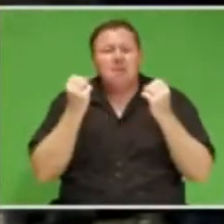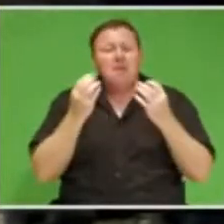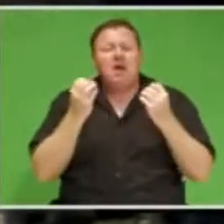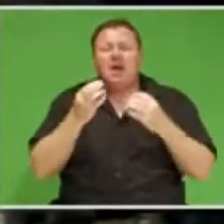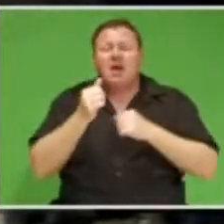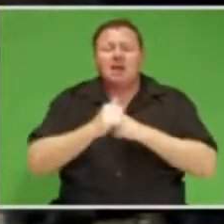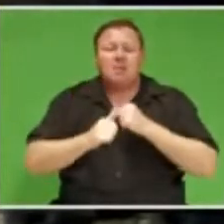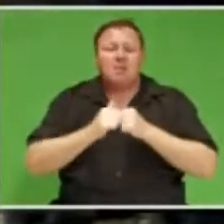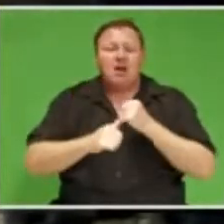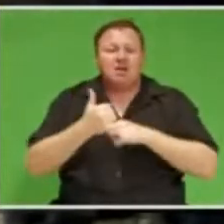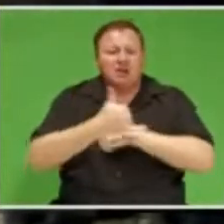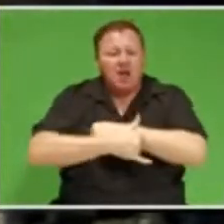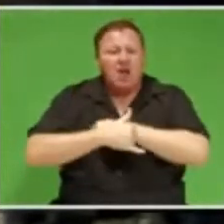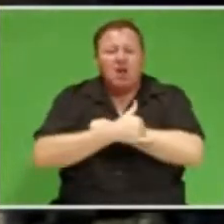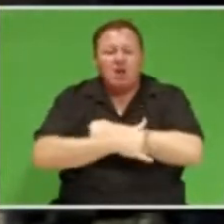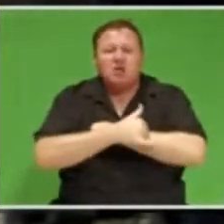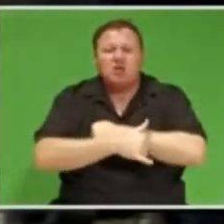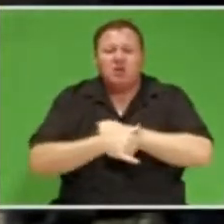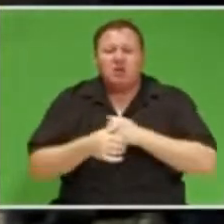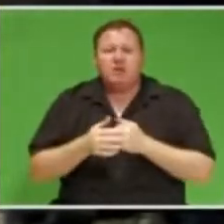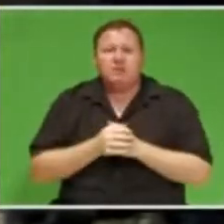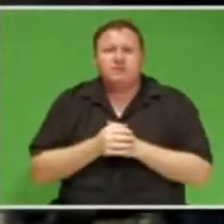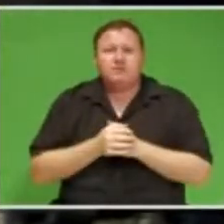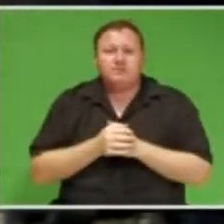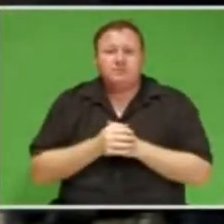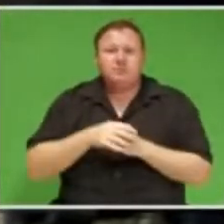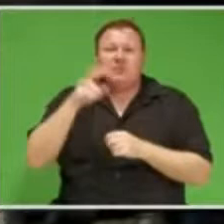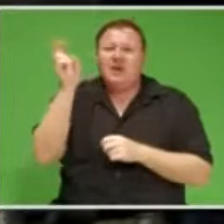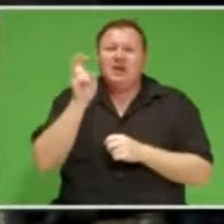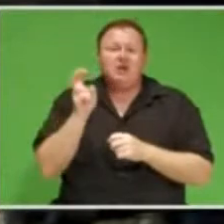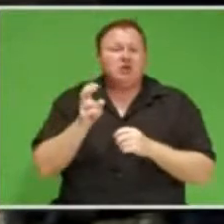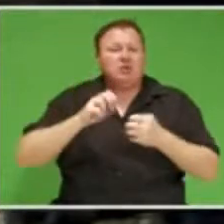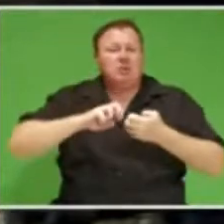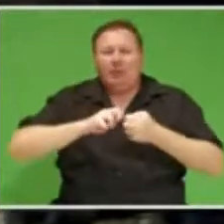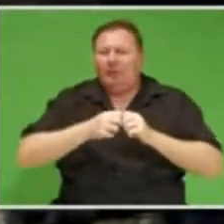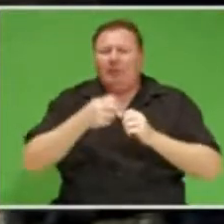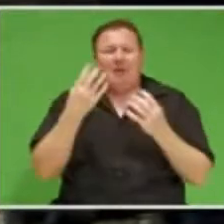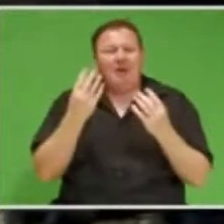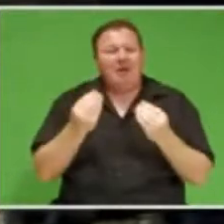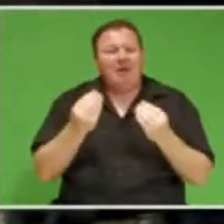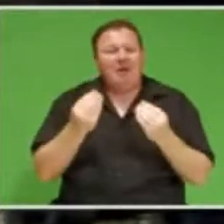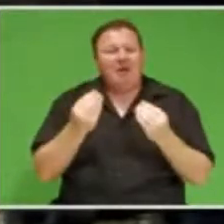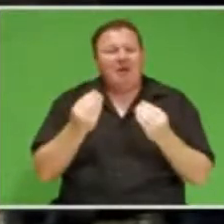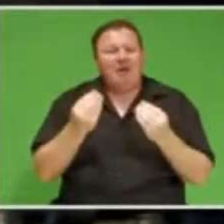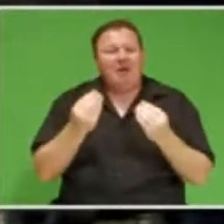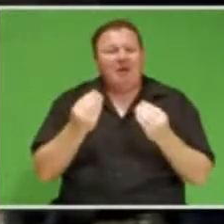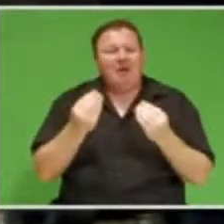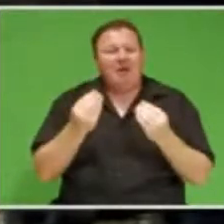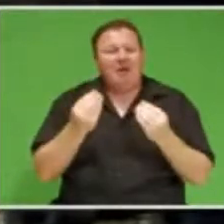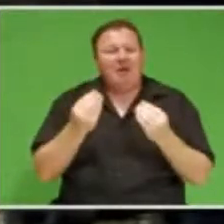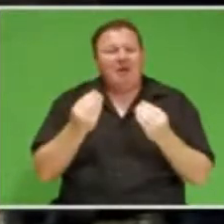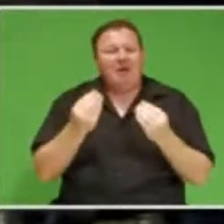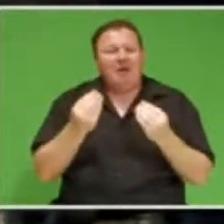months, endured a debilitating electricity shortage that has caused